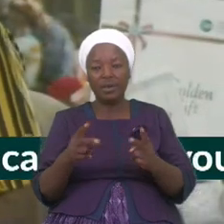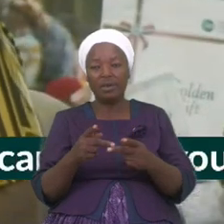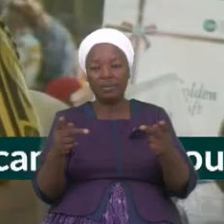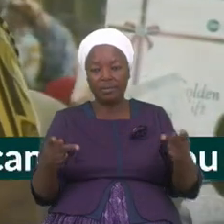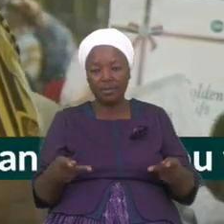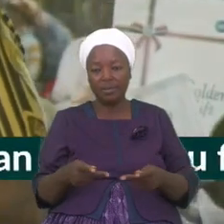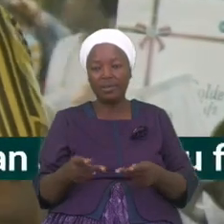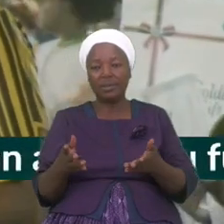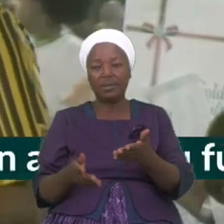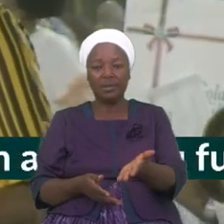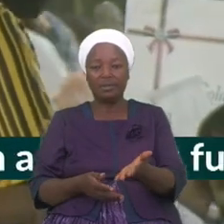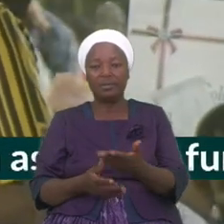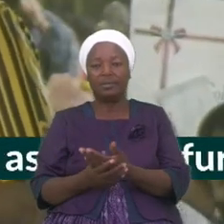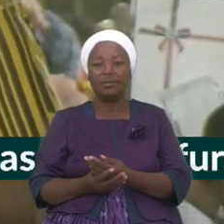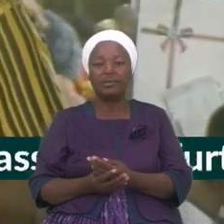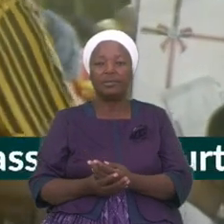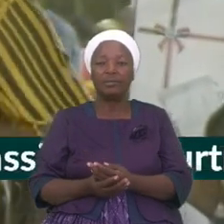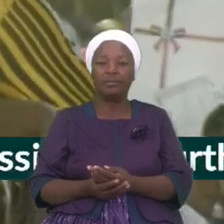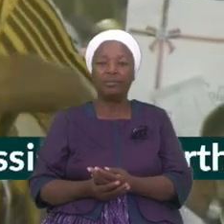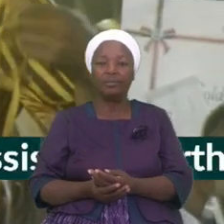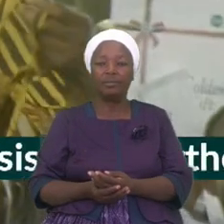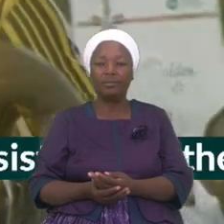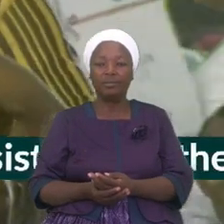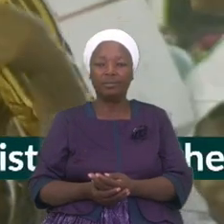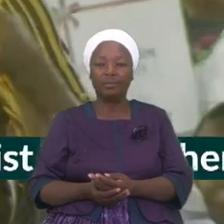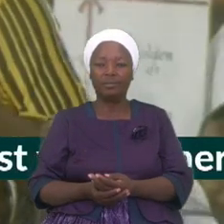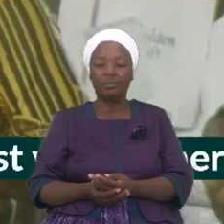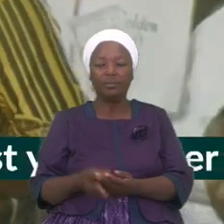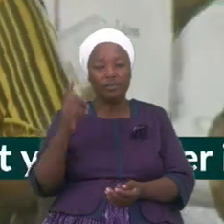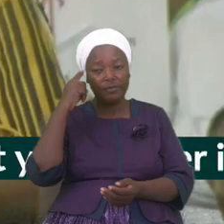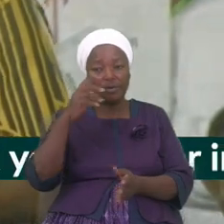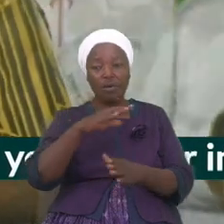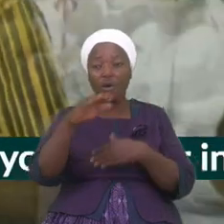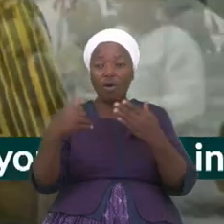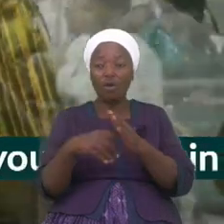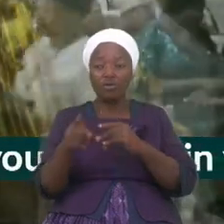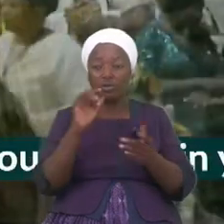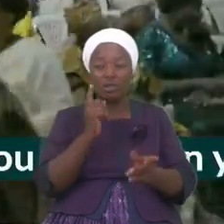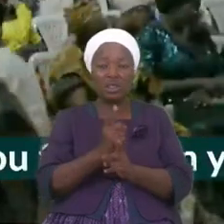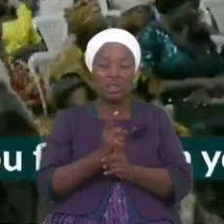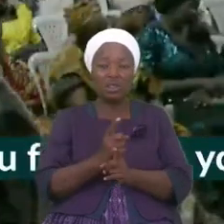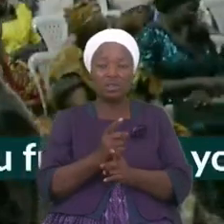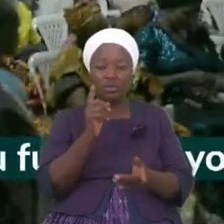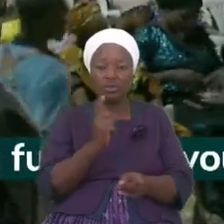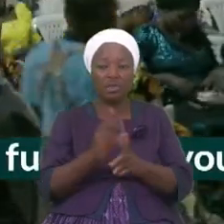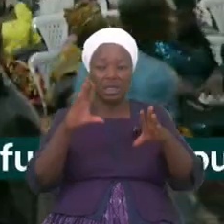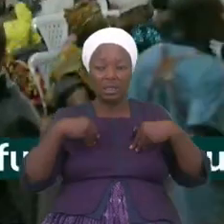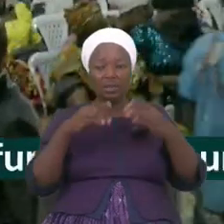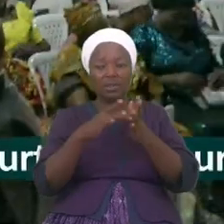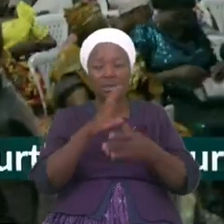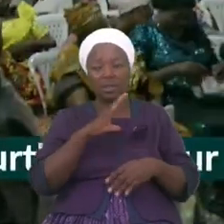this crusade, where we're having the crusade now. For all those who gave their life now, you'll be